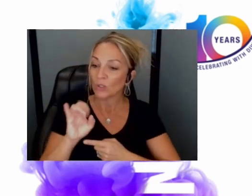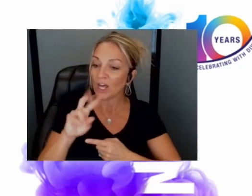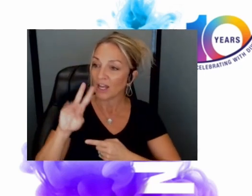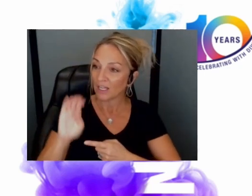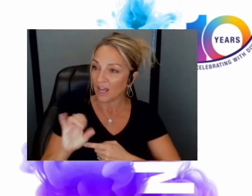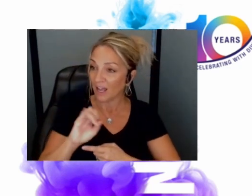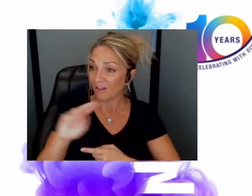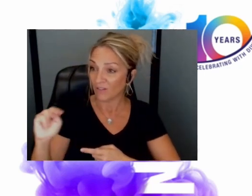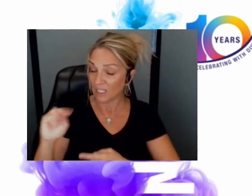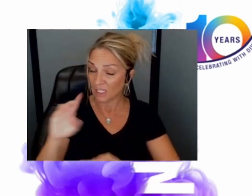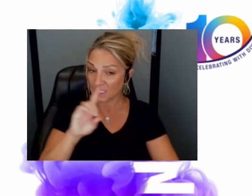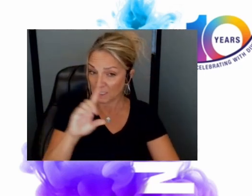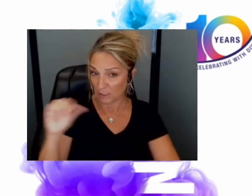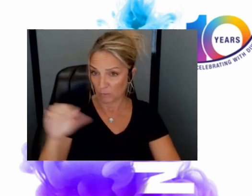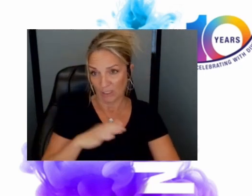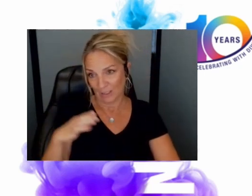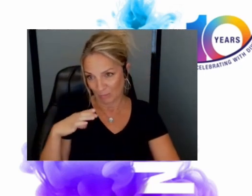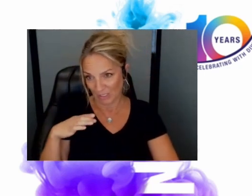Disability Committee,